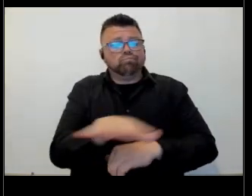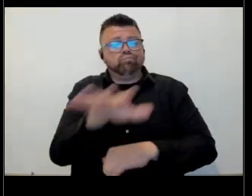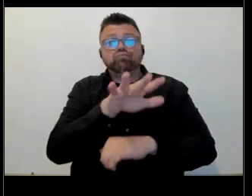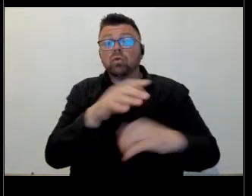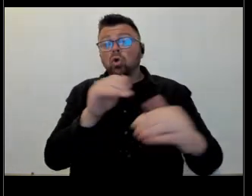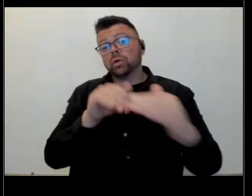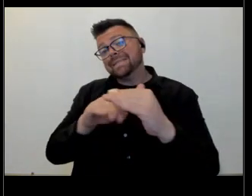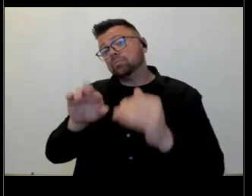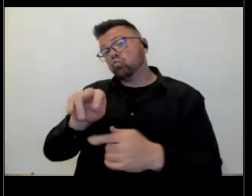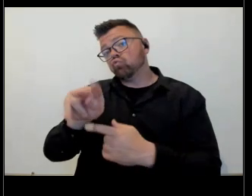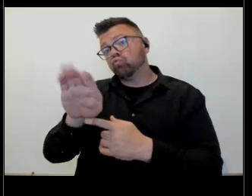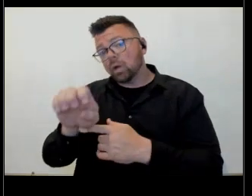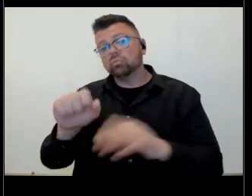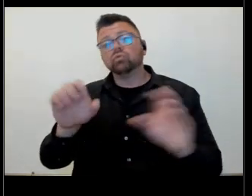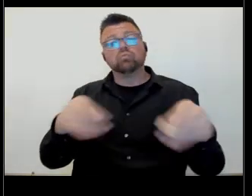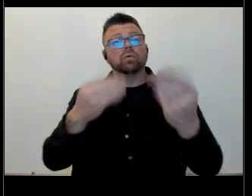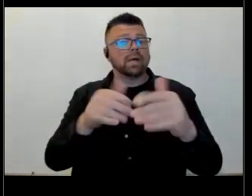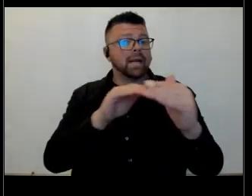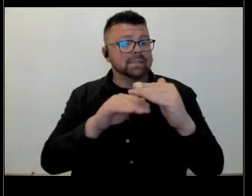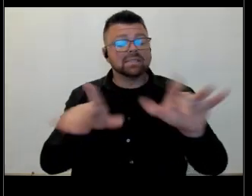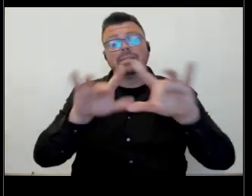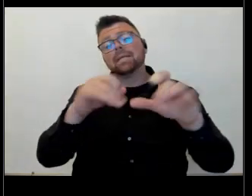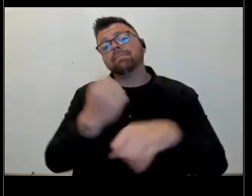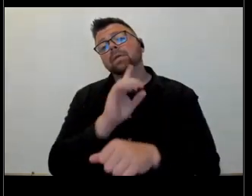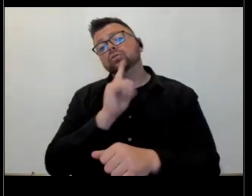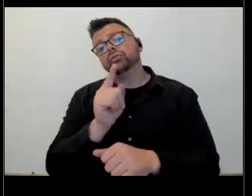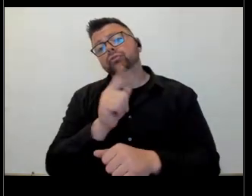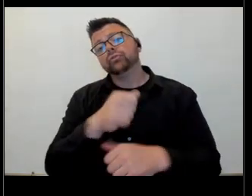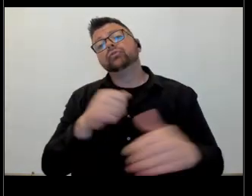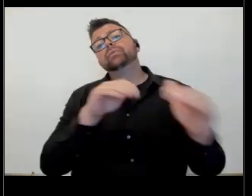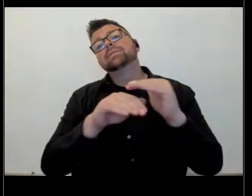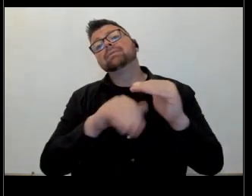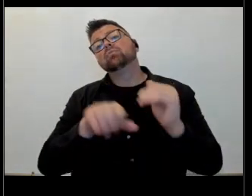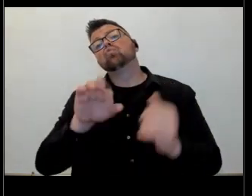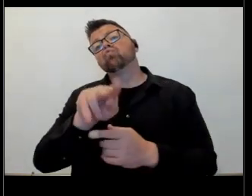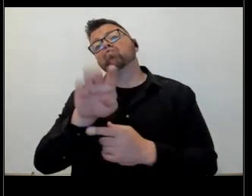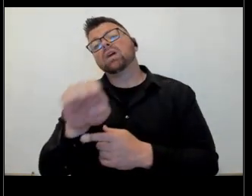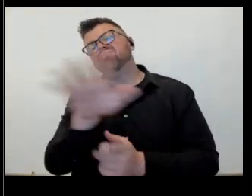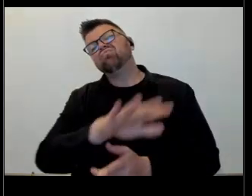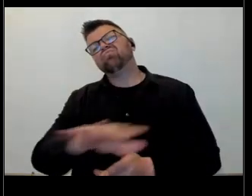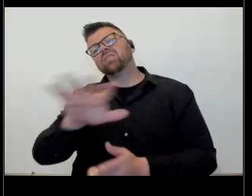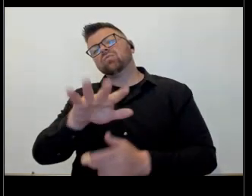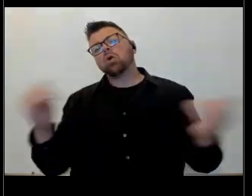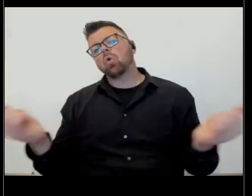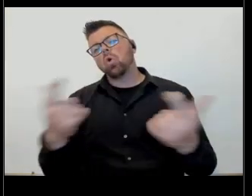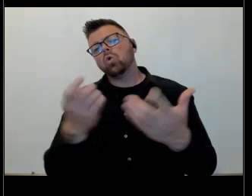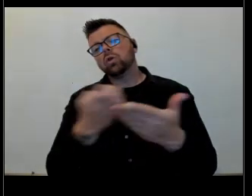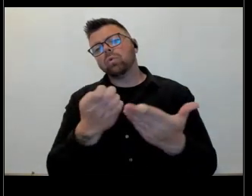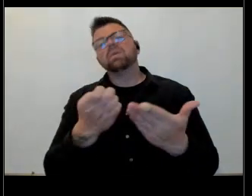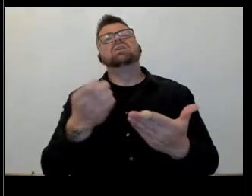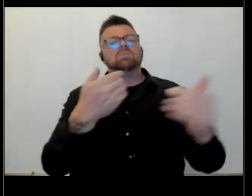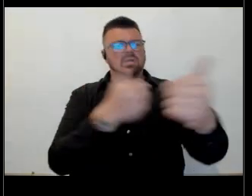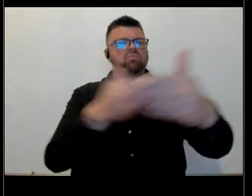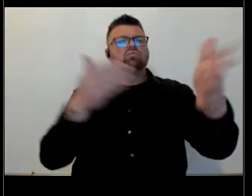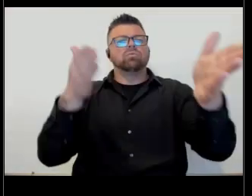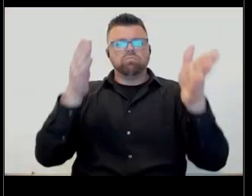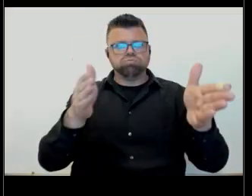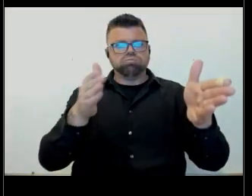route and ensure an accessible route around all equipment in the room.